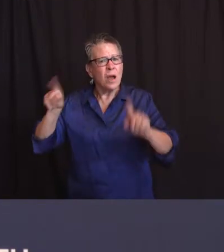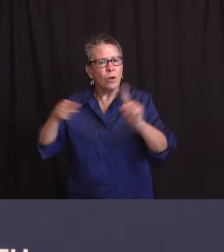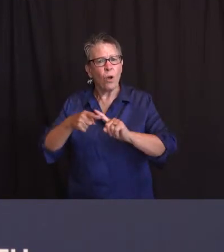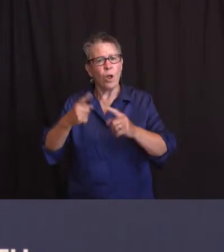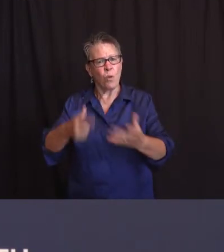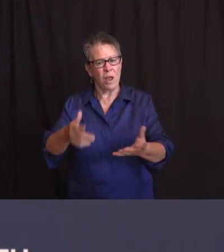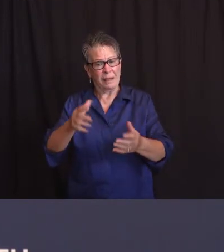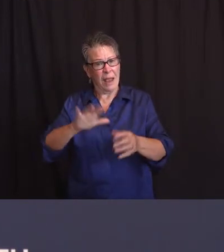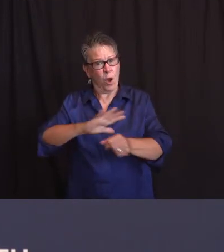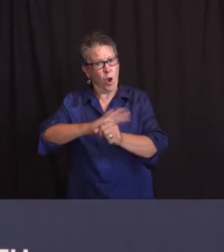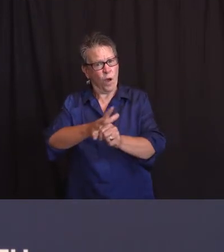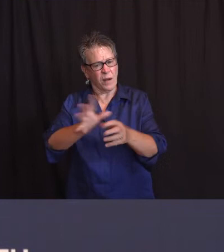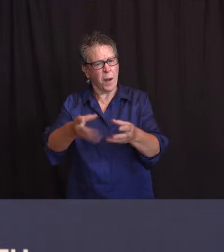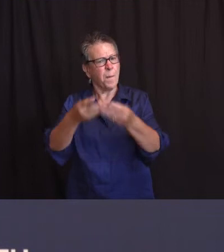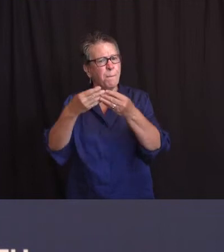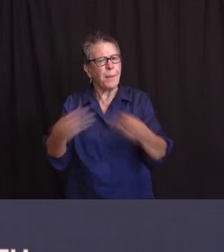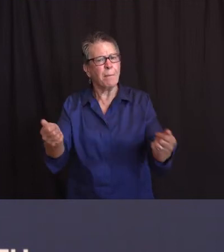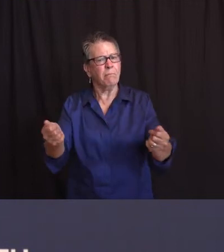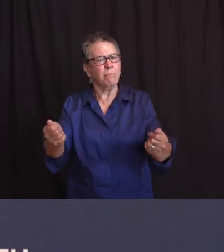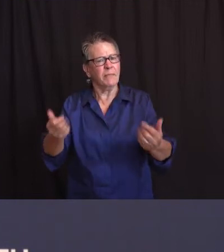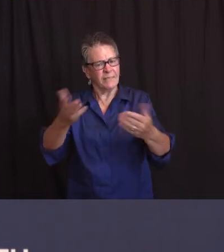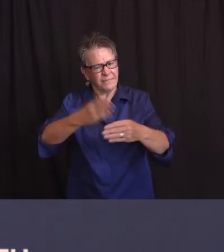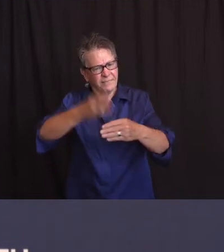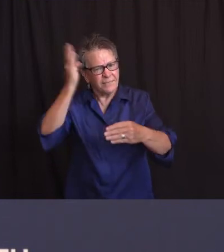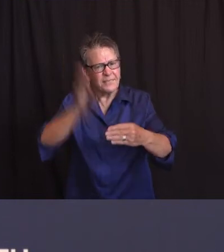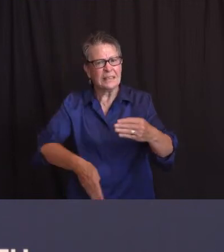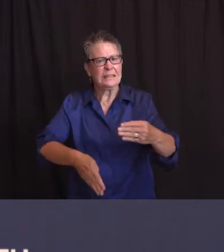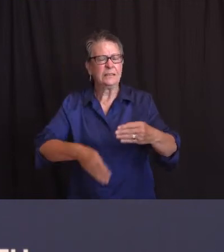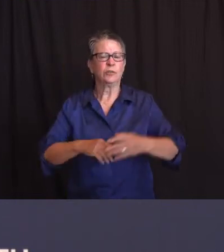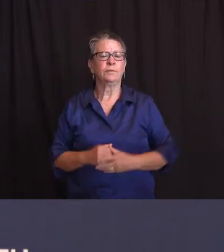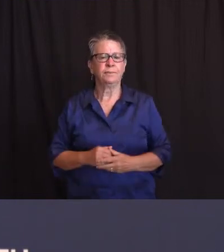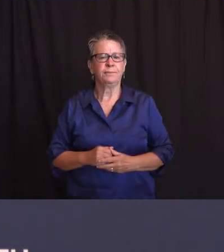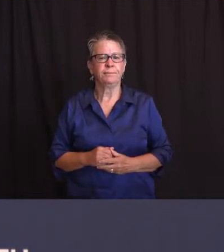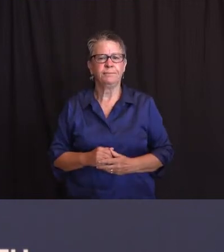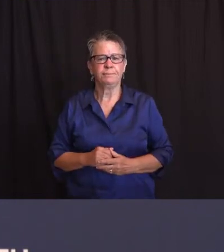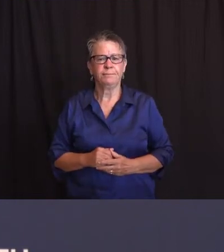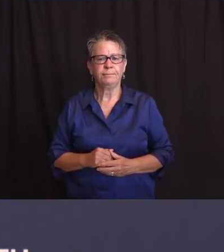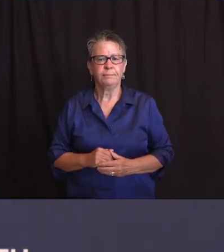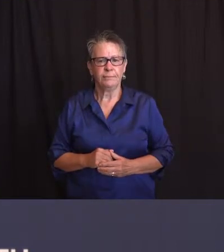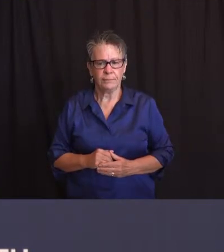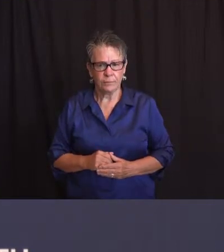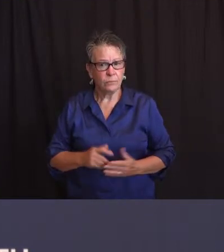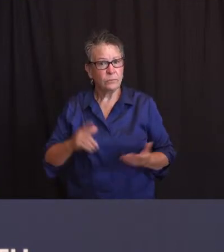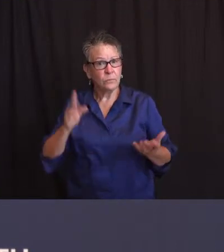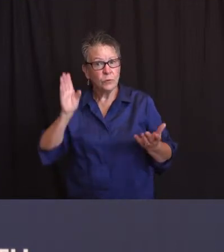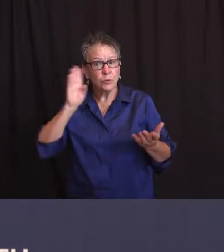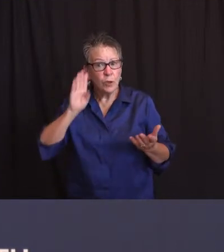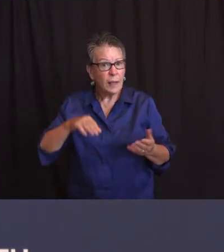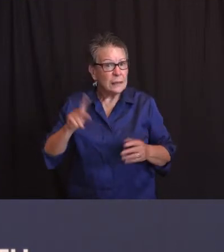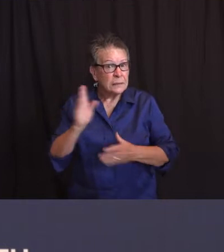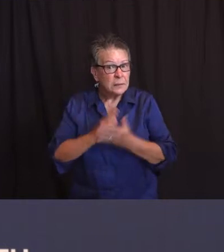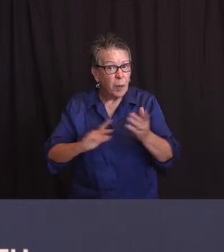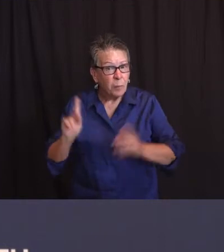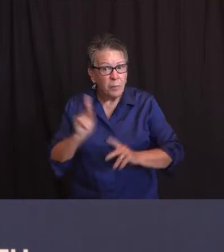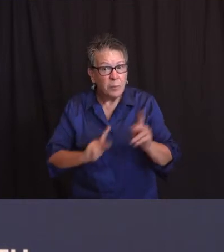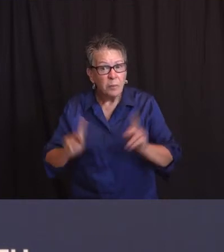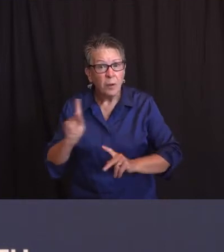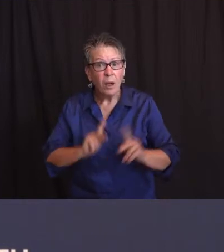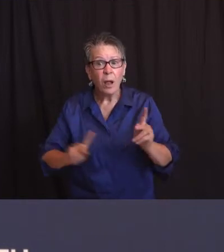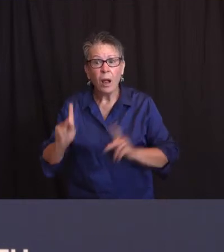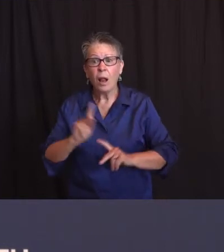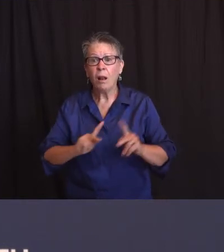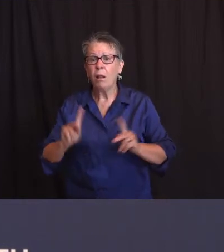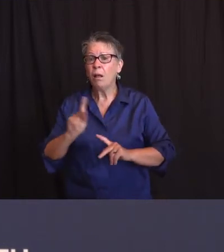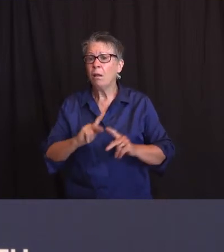And again, there are some people who are relying on talking heads or social